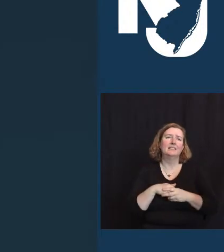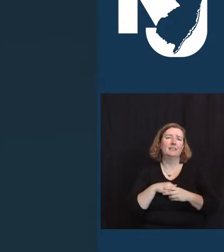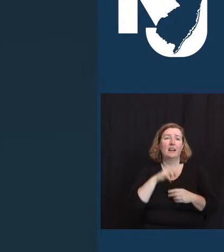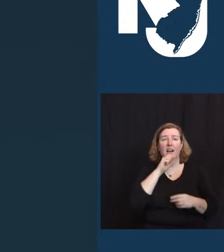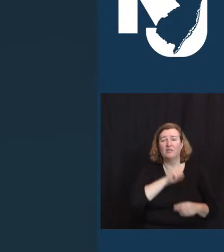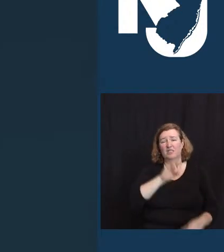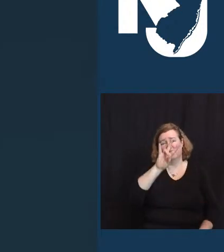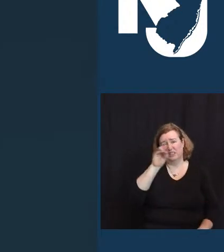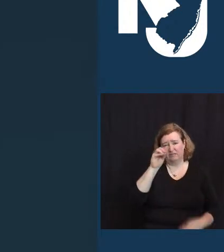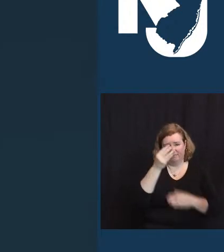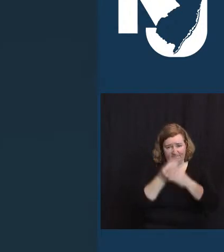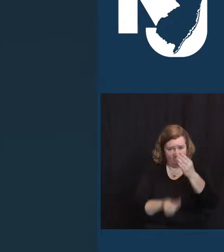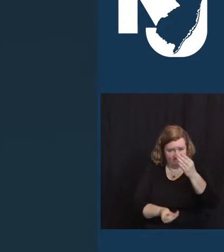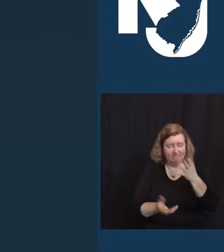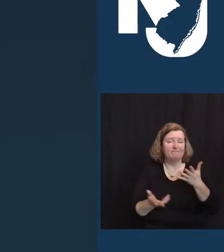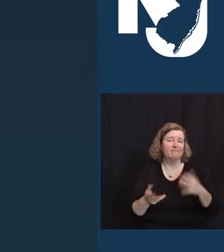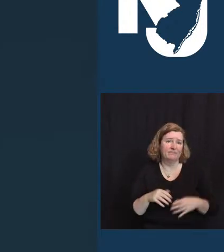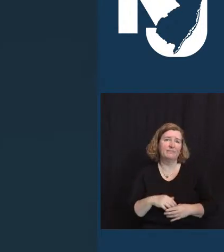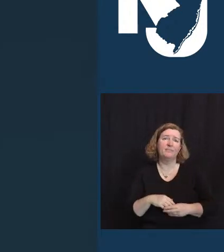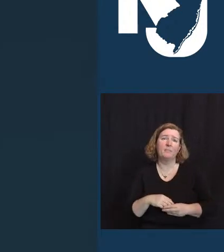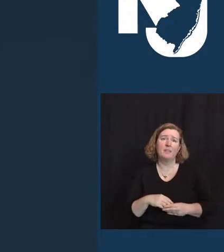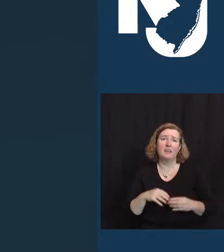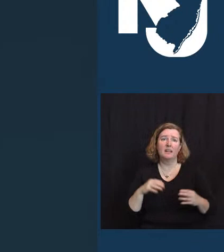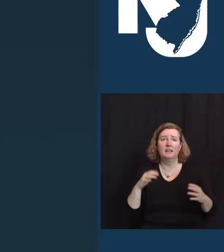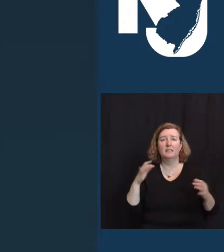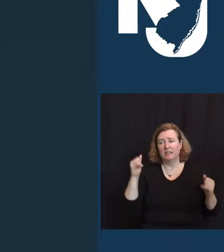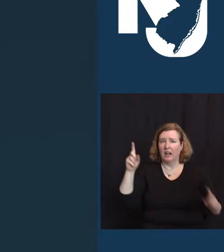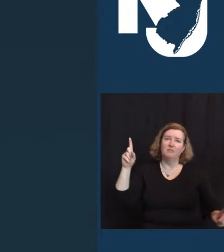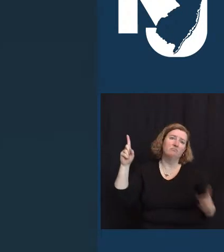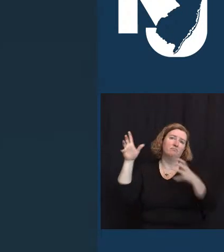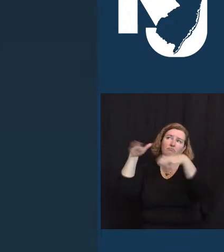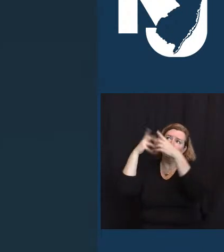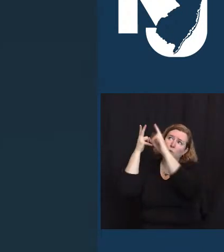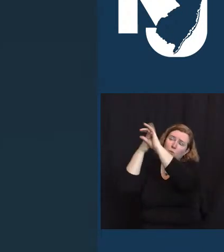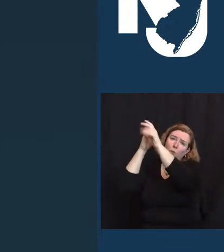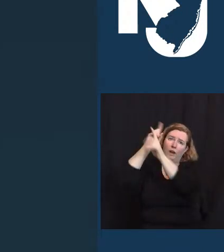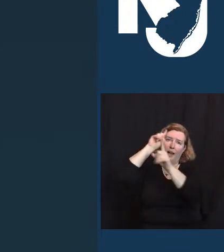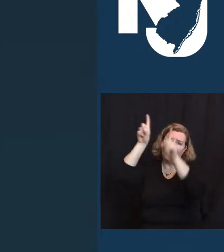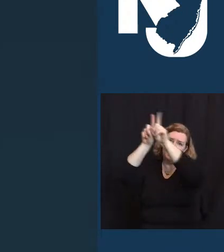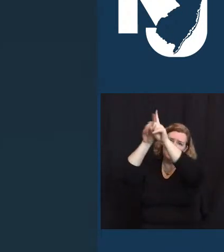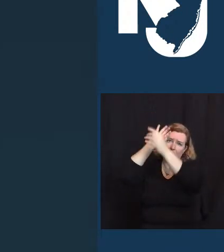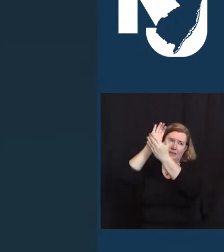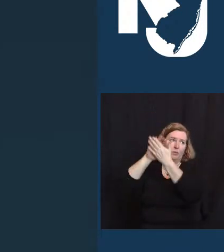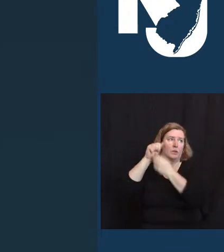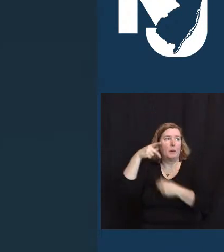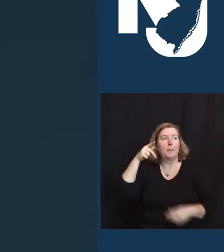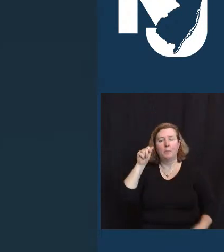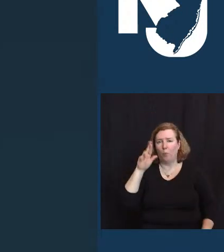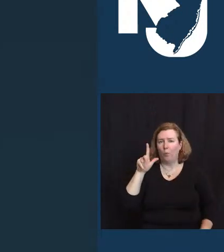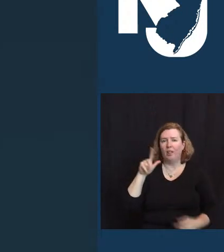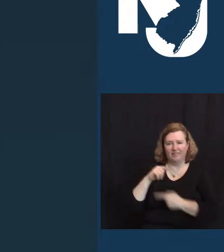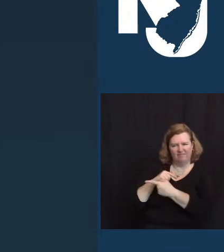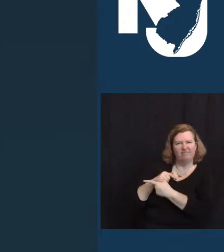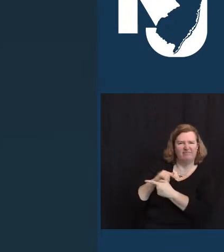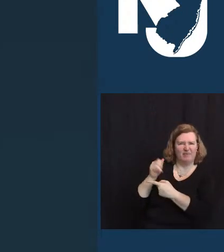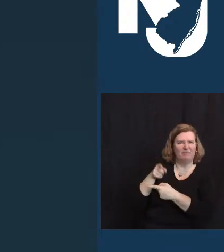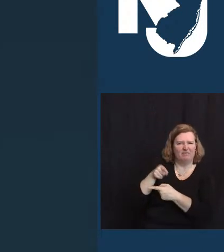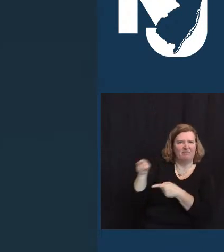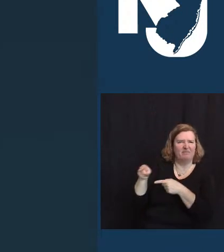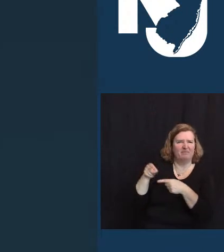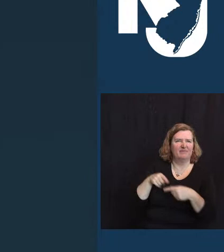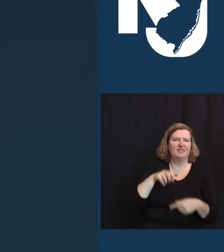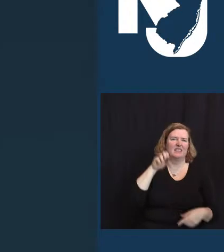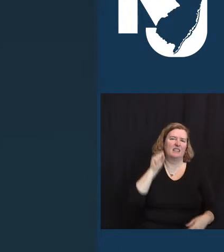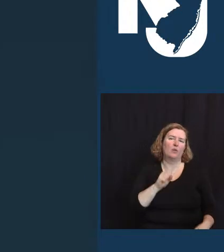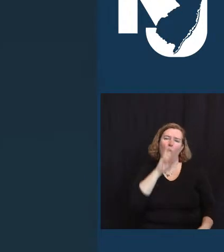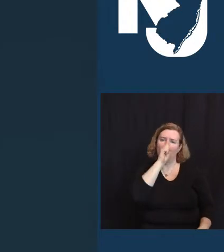years old. She is now reunited with her husband, Paul, on the left, who was a retired Pat South Orange police